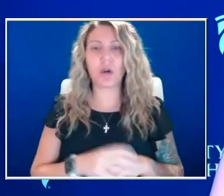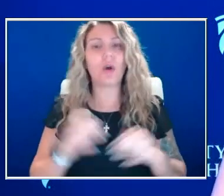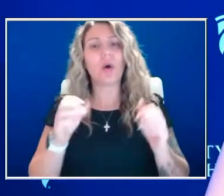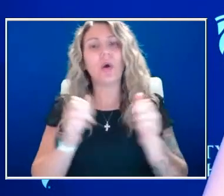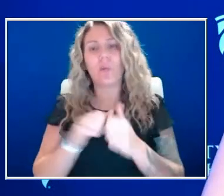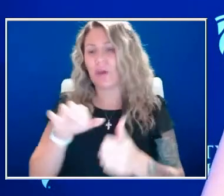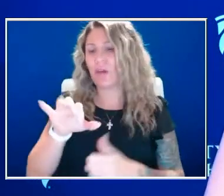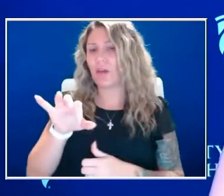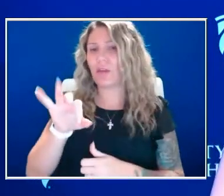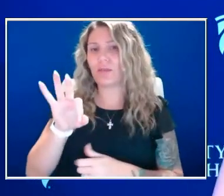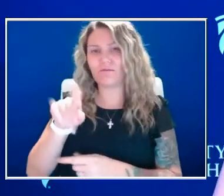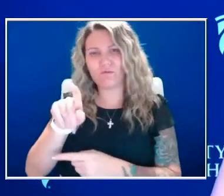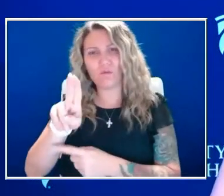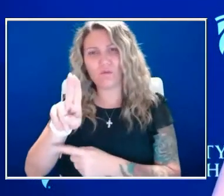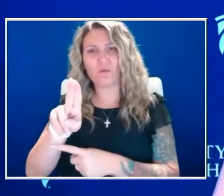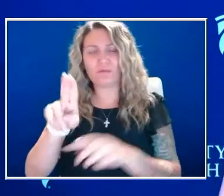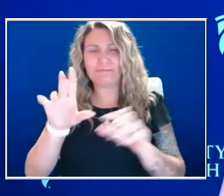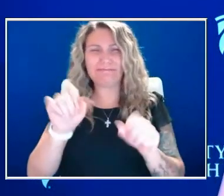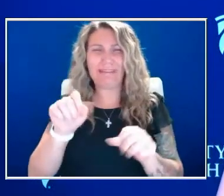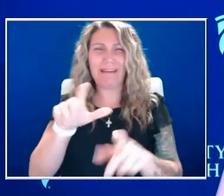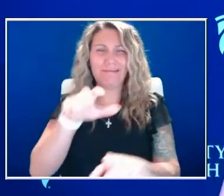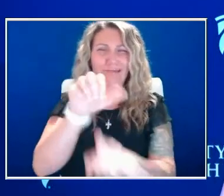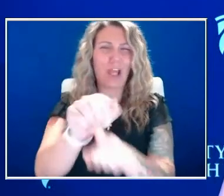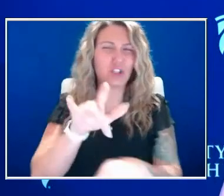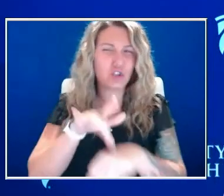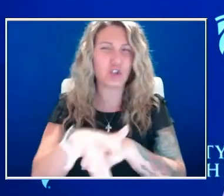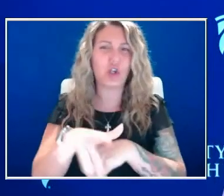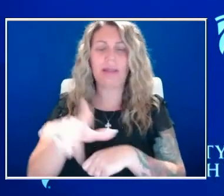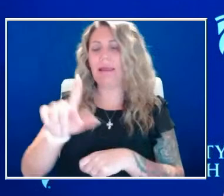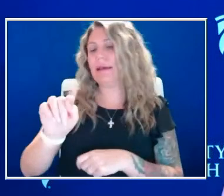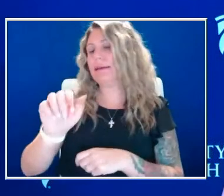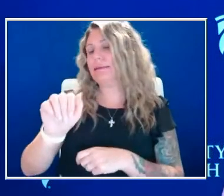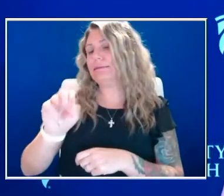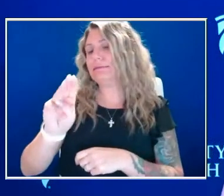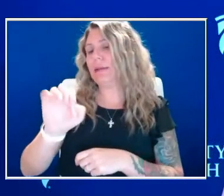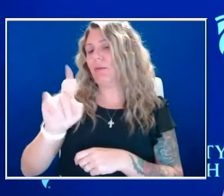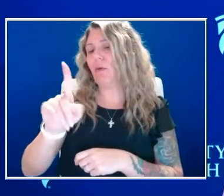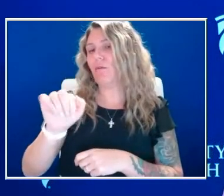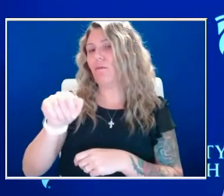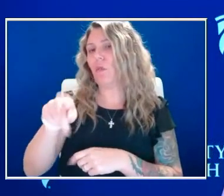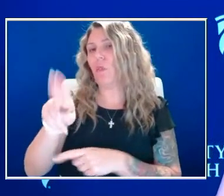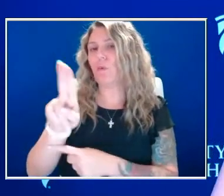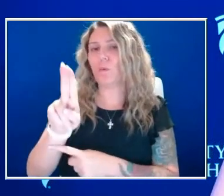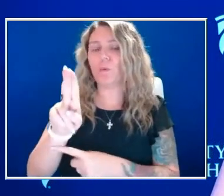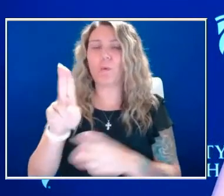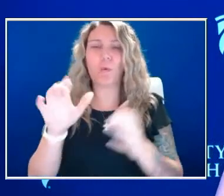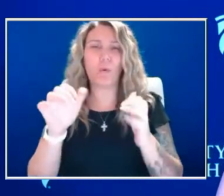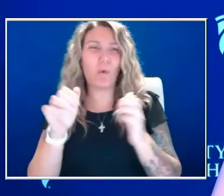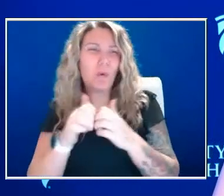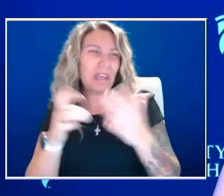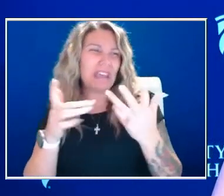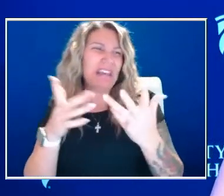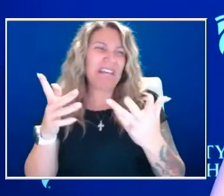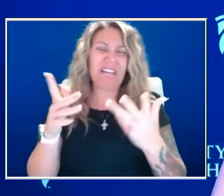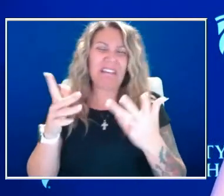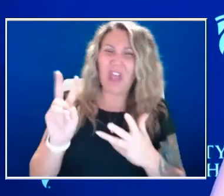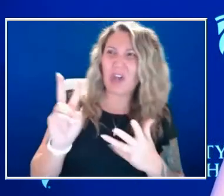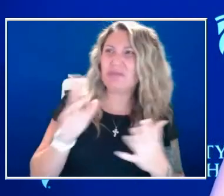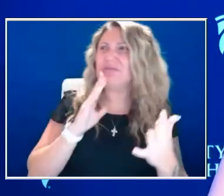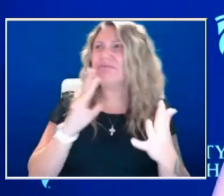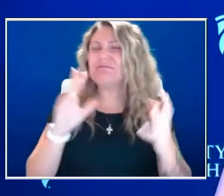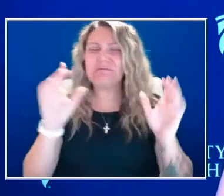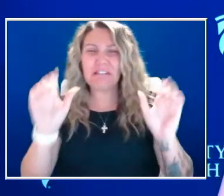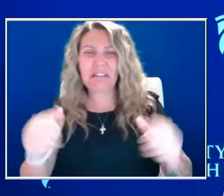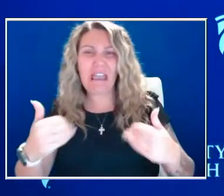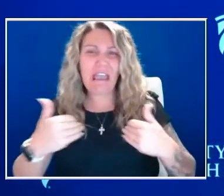give Tamiflu. With asthma, you can give steroids or albuterol. With RSV, it's very much so just supportive care.